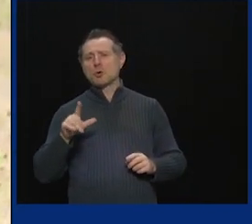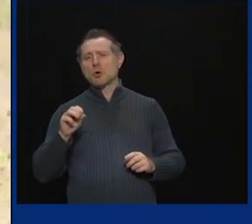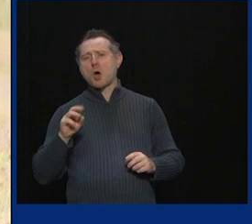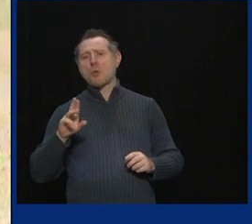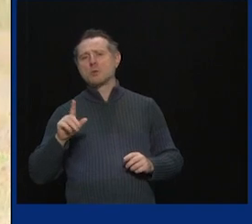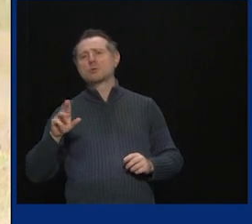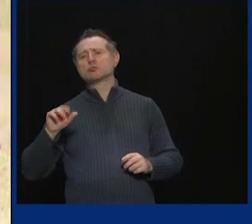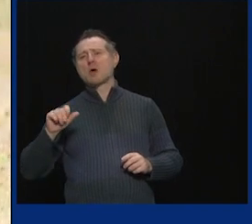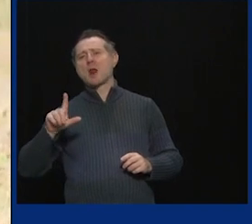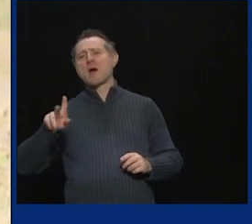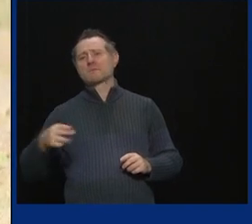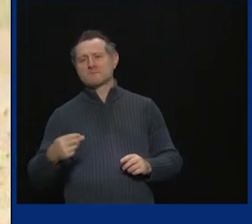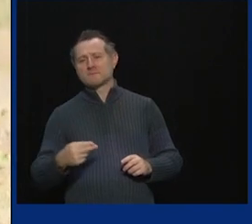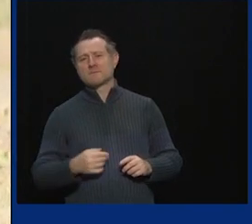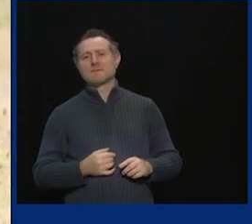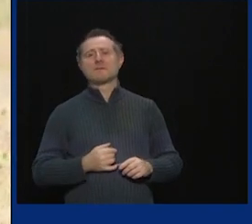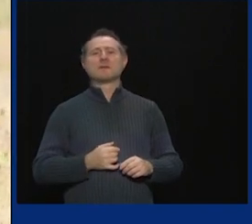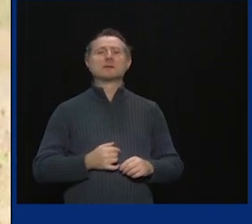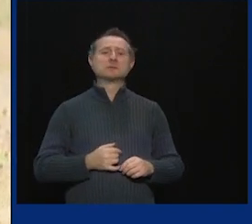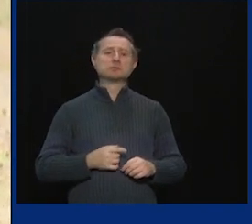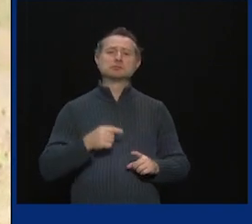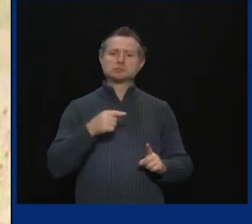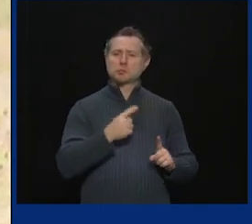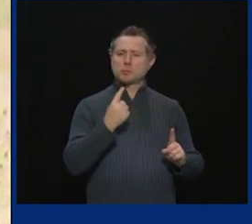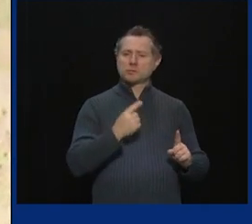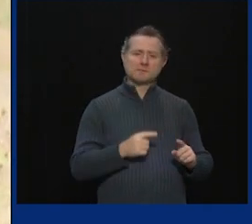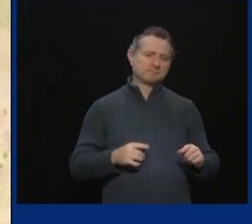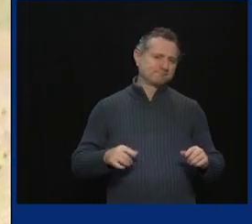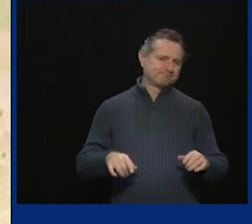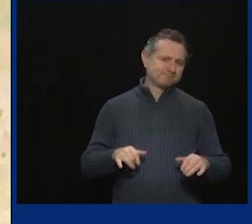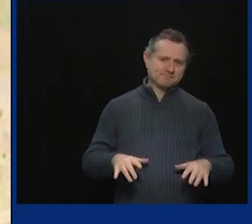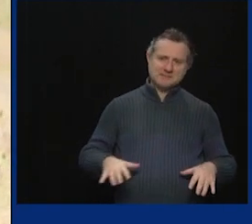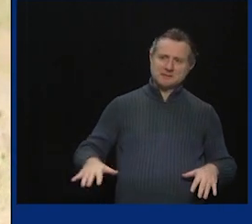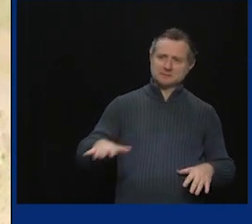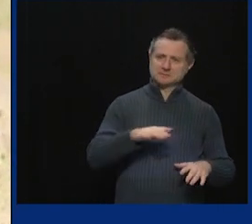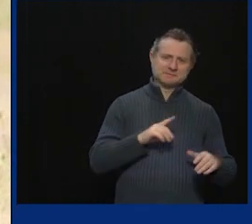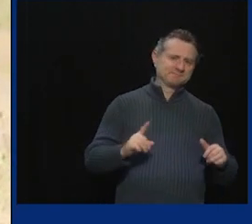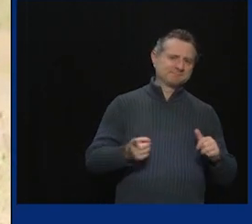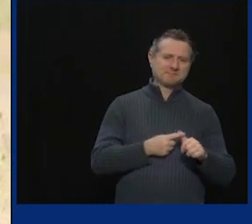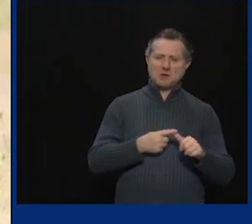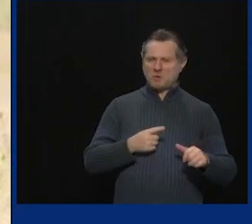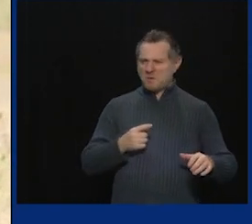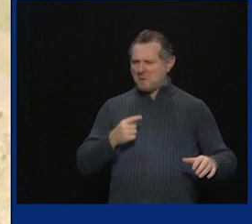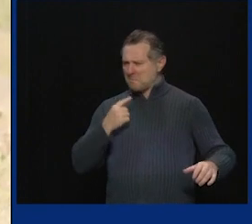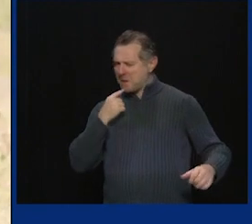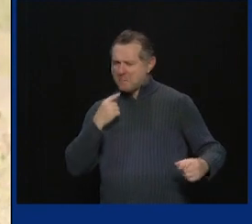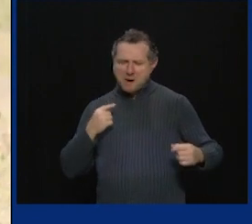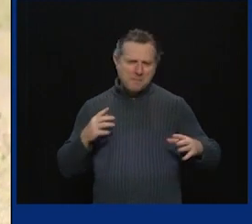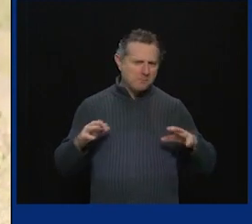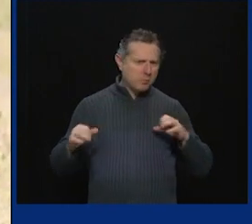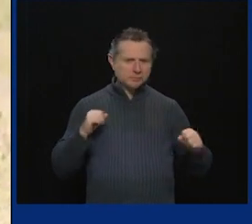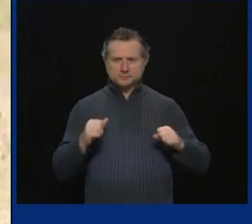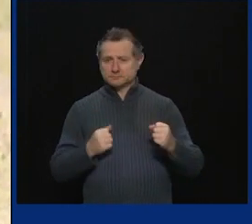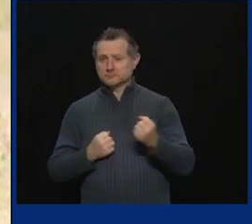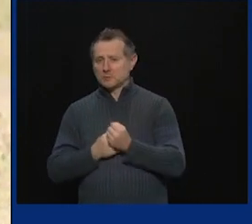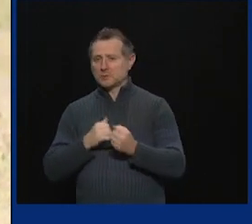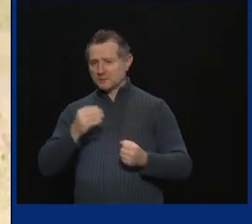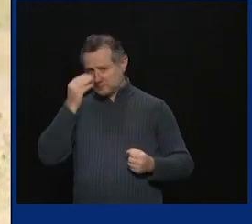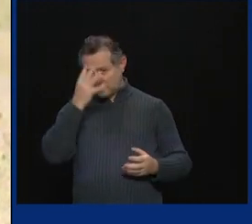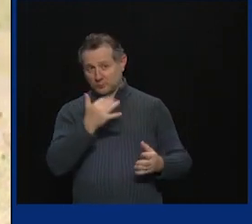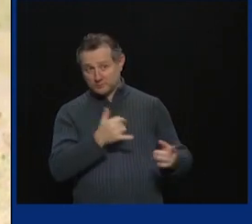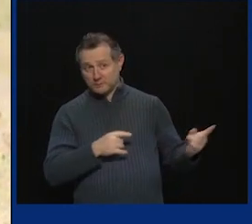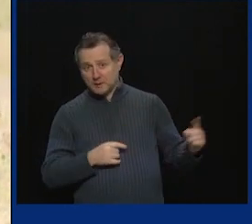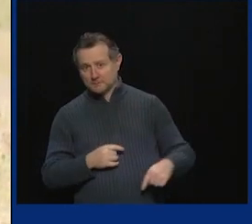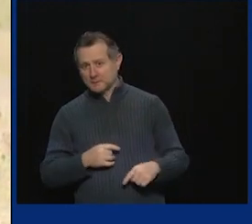first and loudest cheerleaders. And I told her I was coming here today. She's still a loud cheerleader for STAMP, let me tell you, ladies and